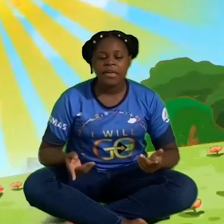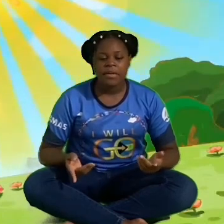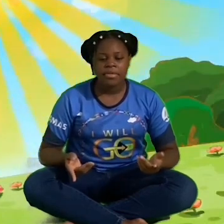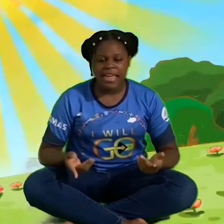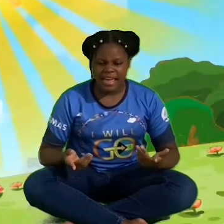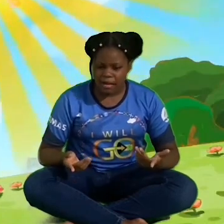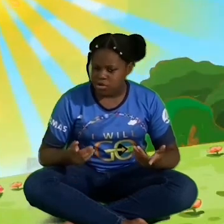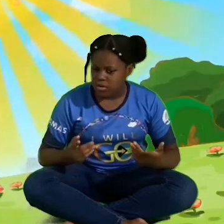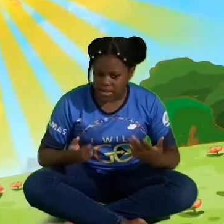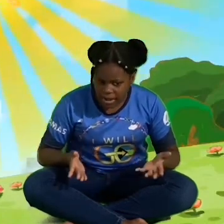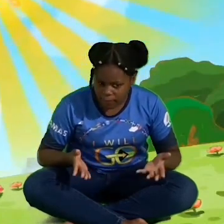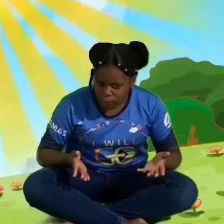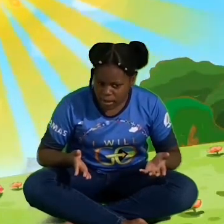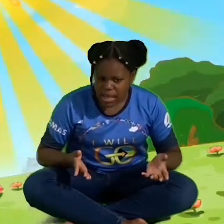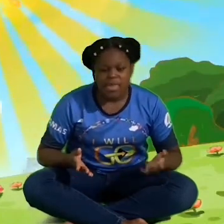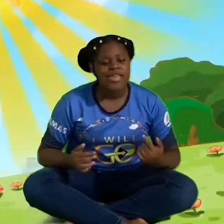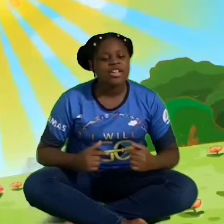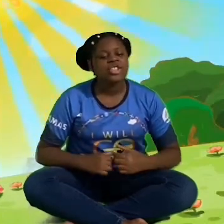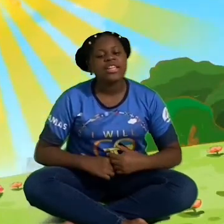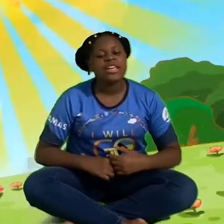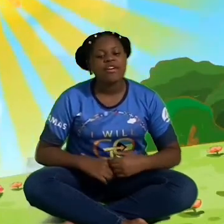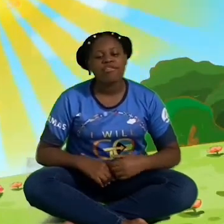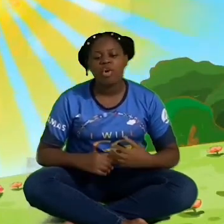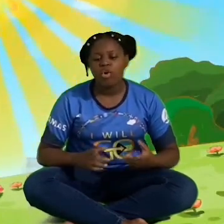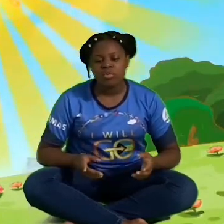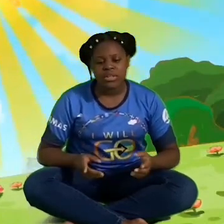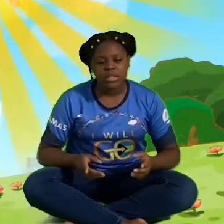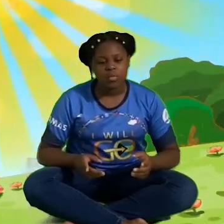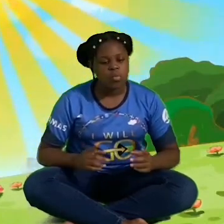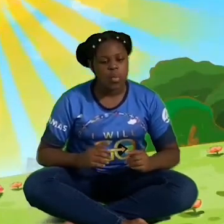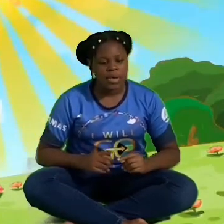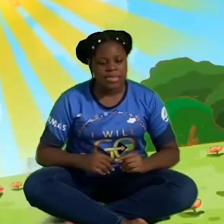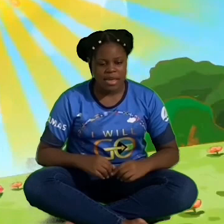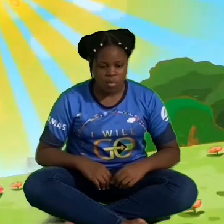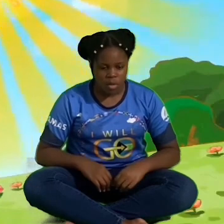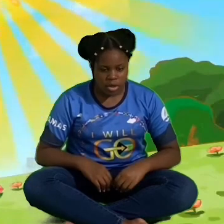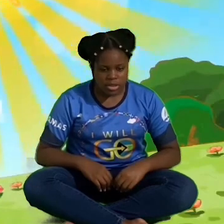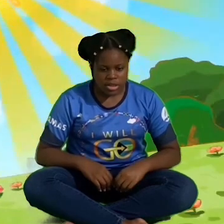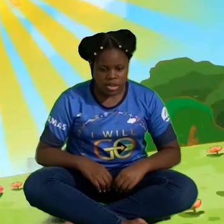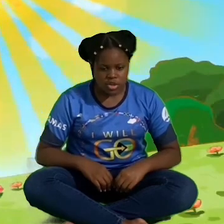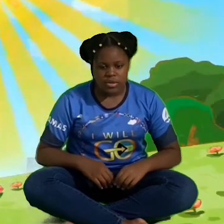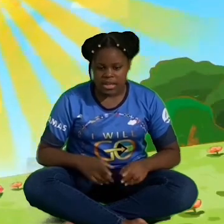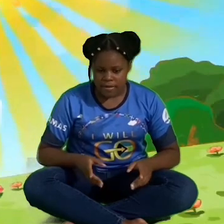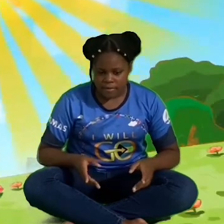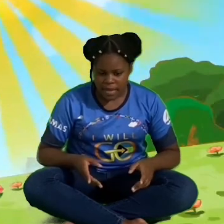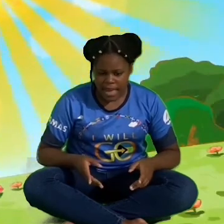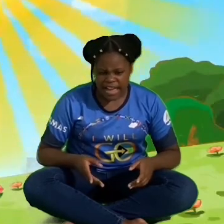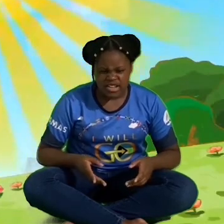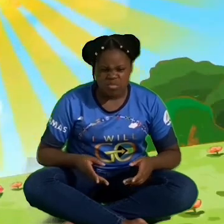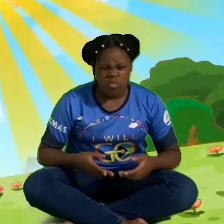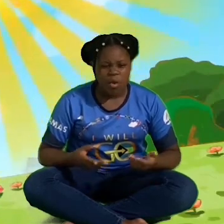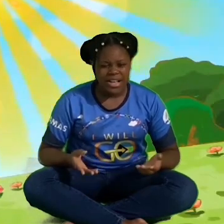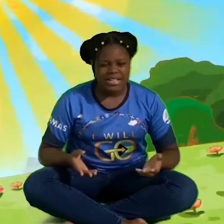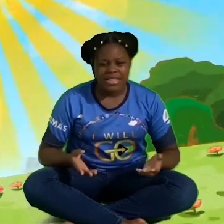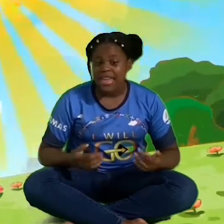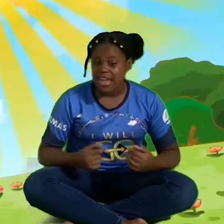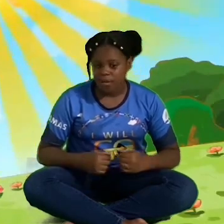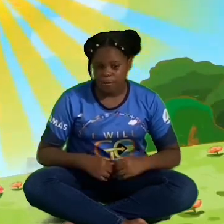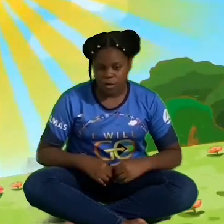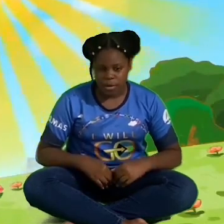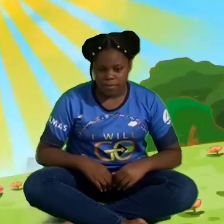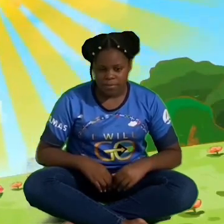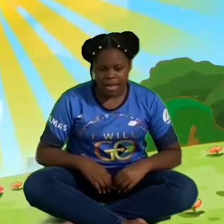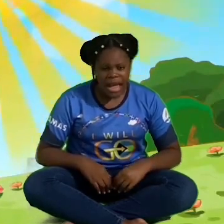must feel they have to give. They should give only what they want to give and what they